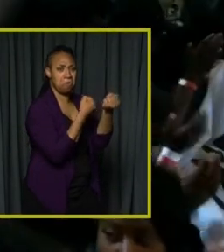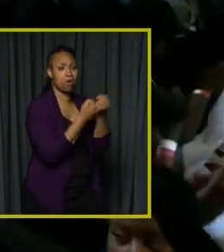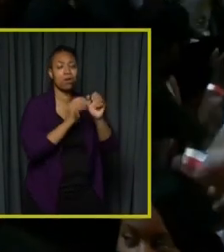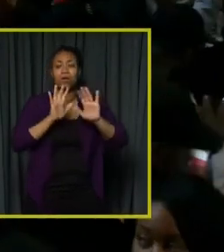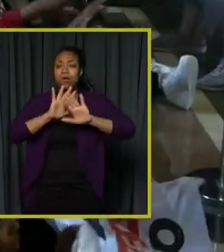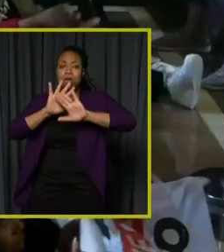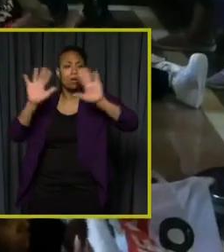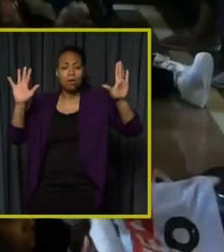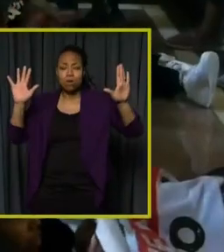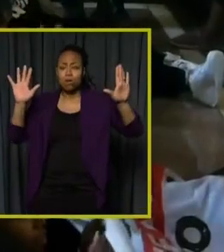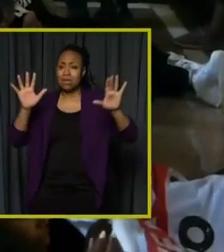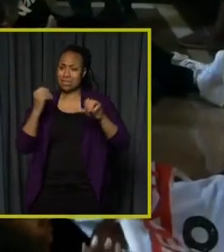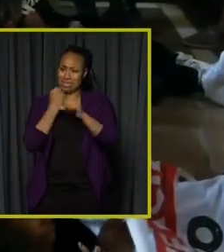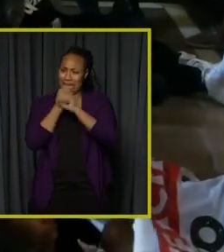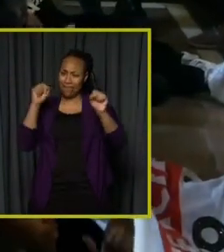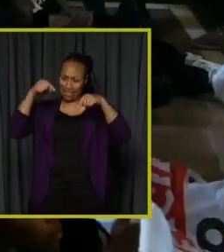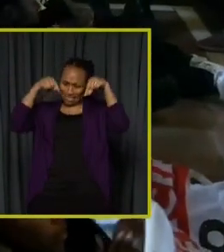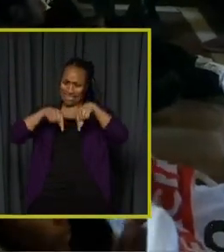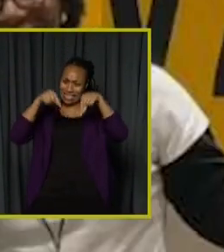nation.